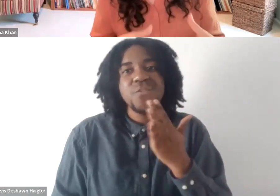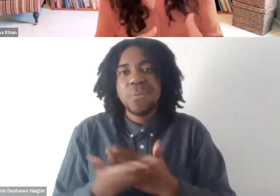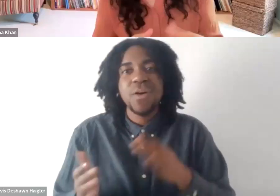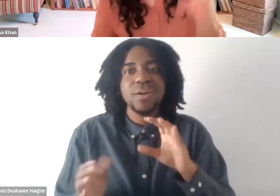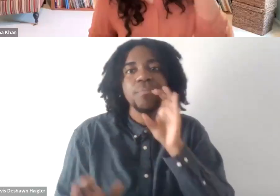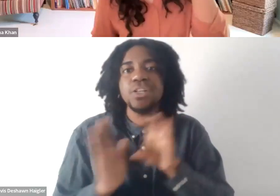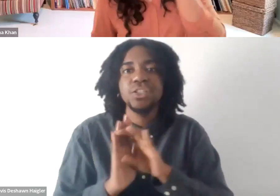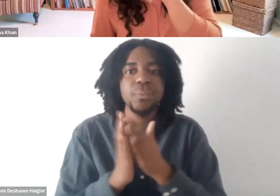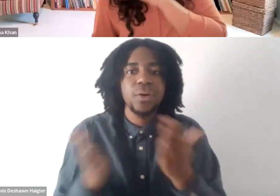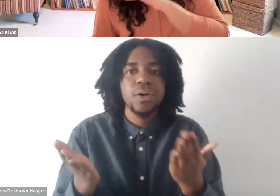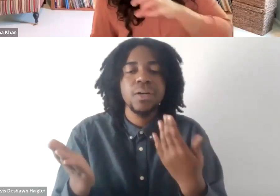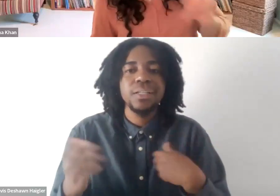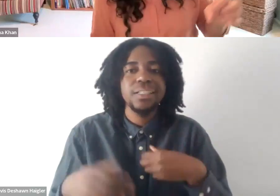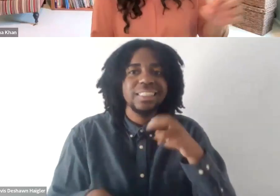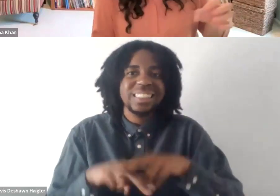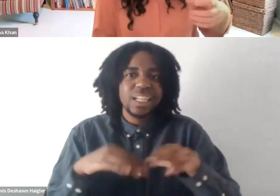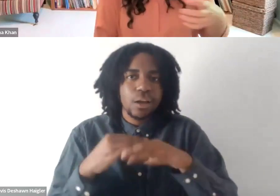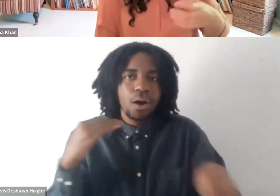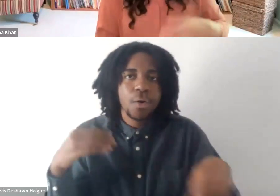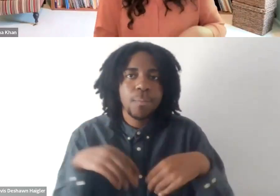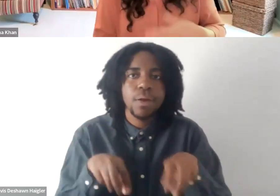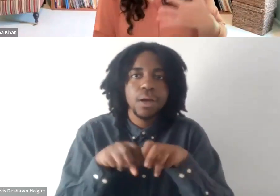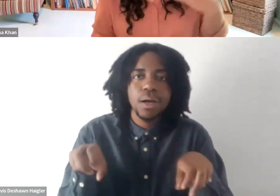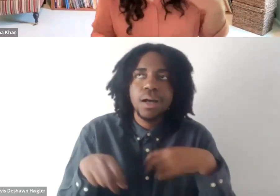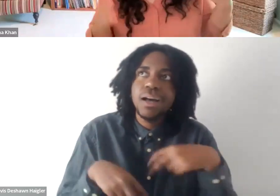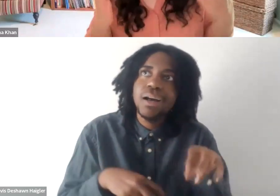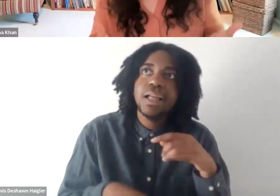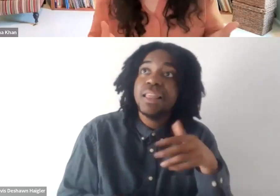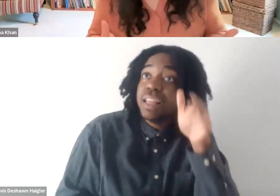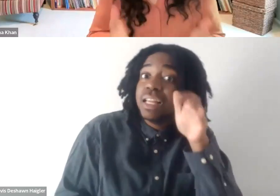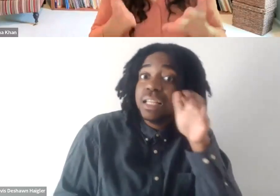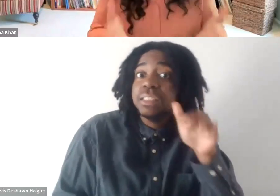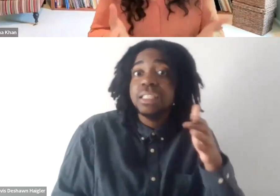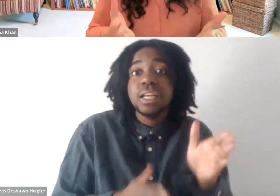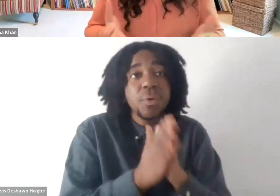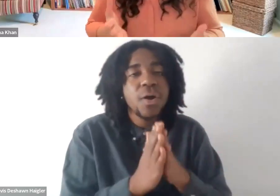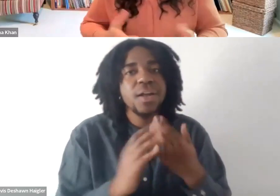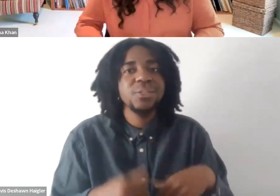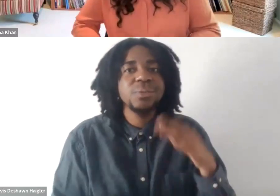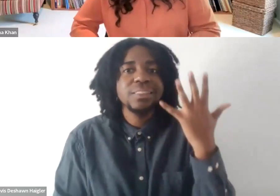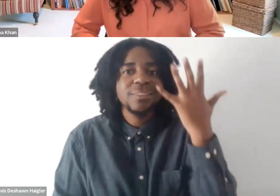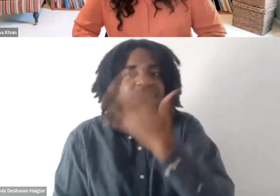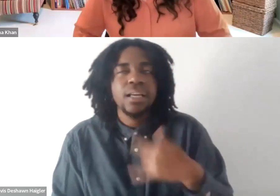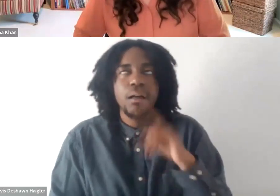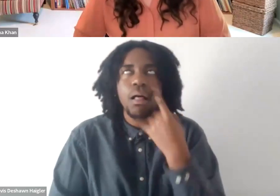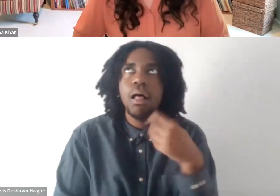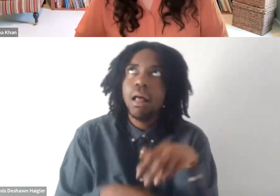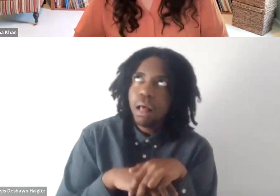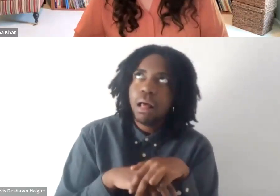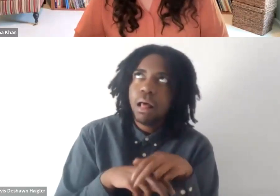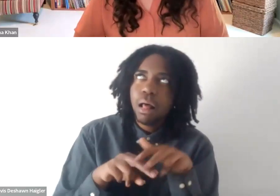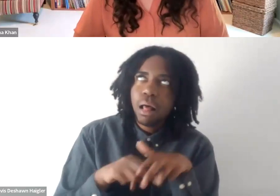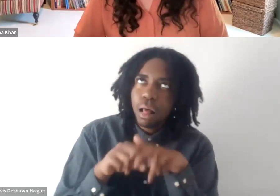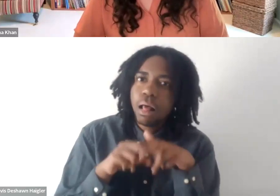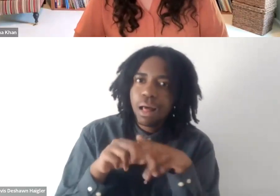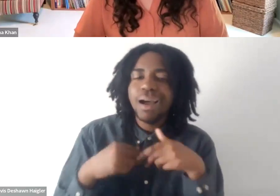the carpet listening to the imam and you see his different expressions of boredom, because I was just like, yes, that was me as a kid. And hopefully lots of people